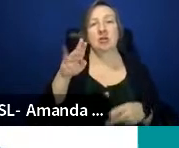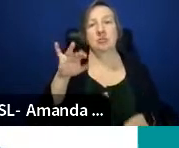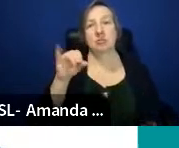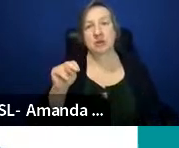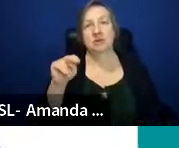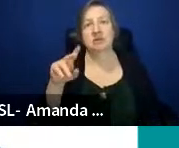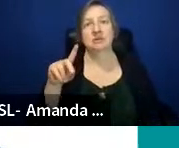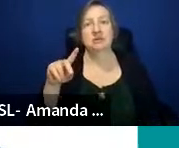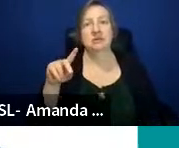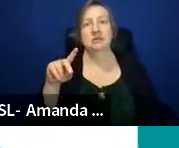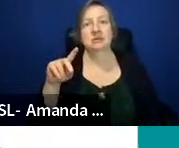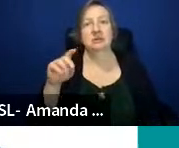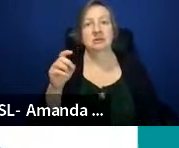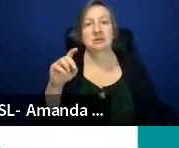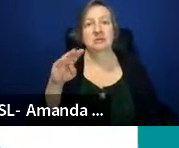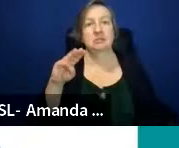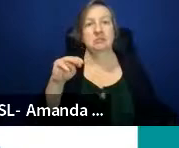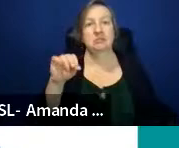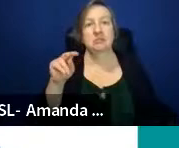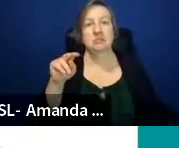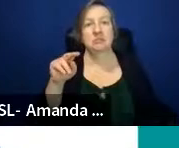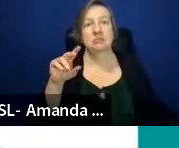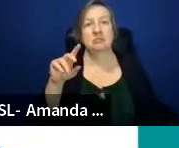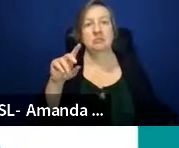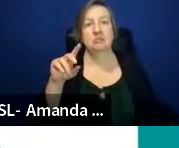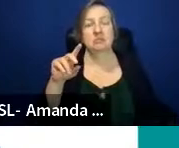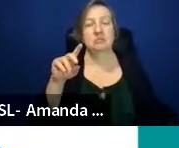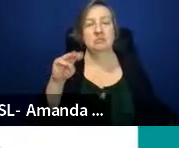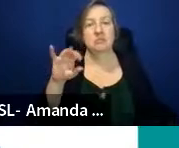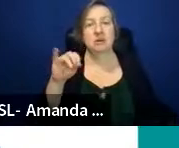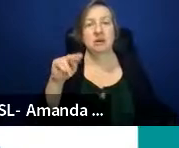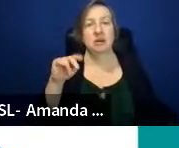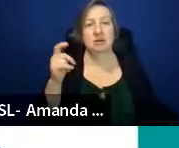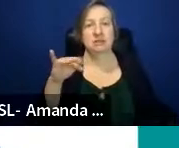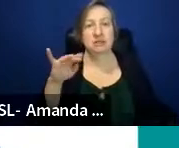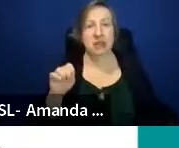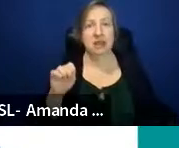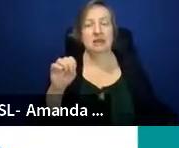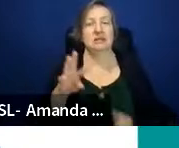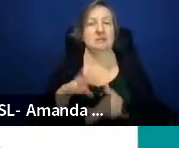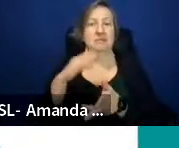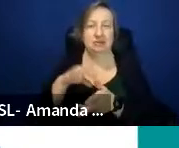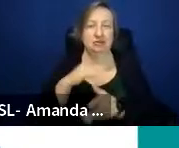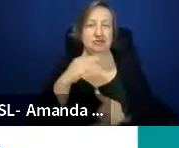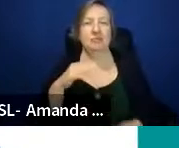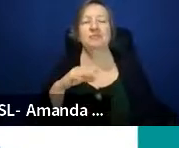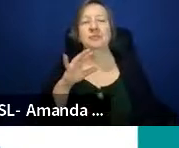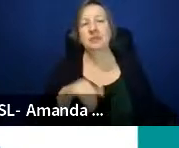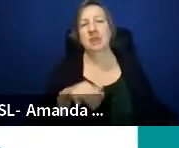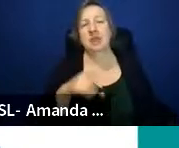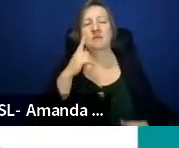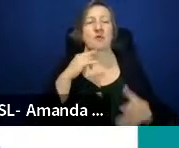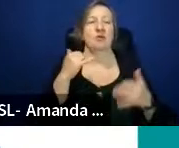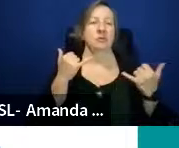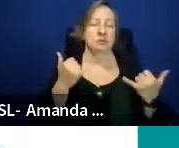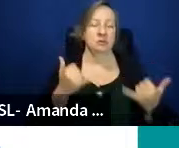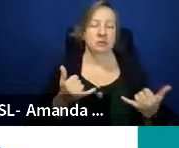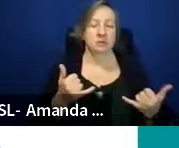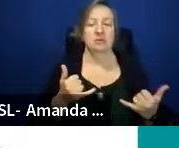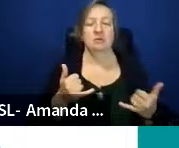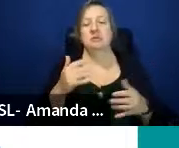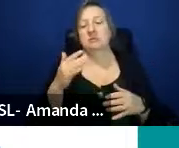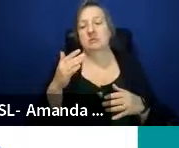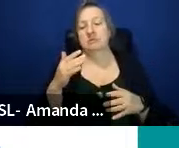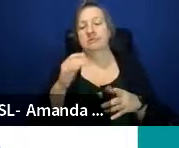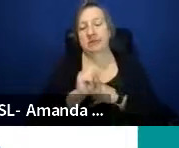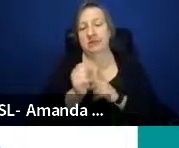quantify greenhouse gas emissions. And in the report, those are provided for existing conditions, the no build, and